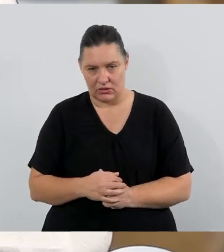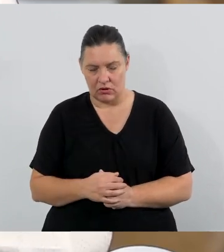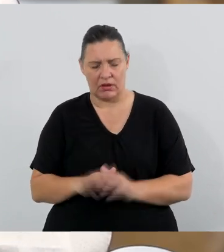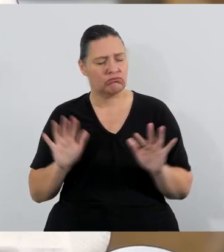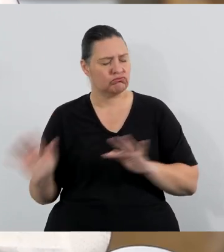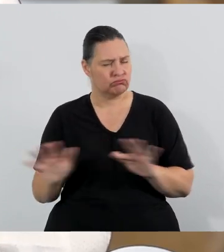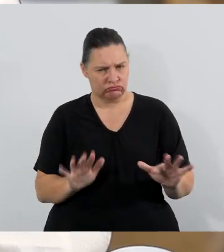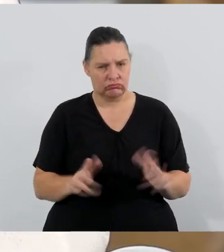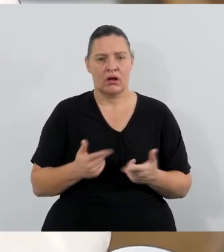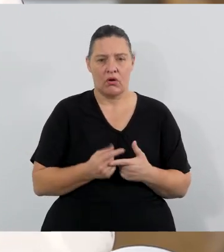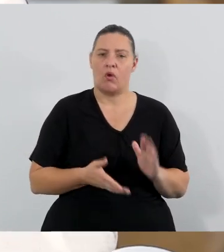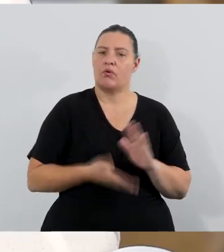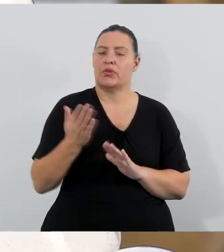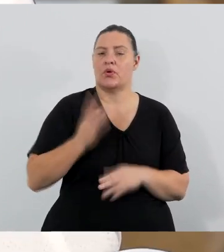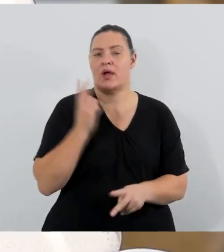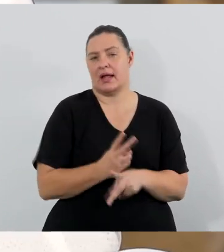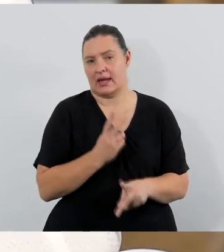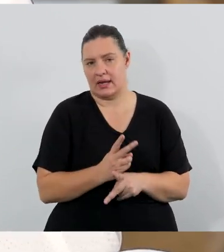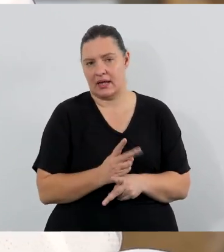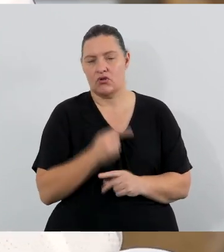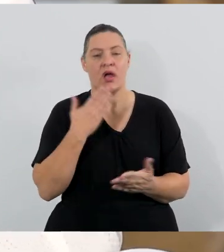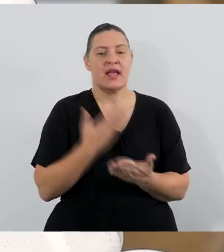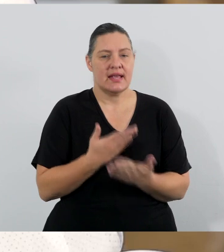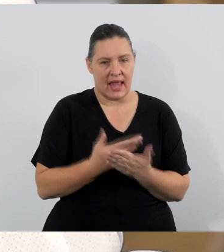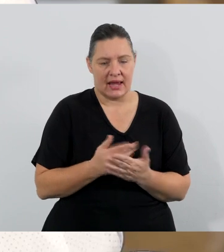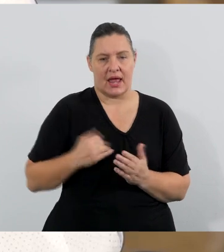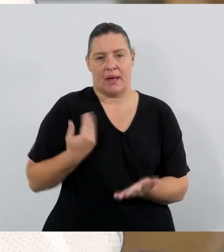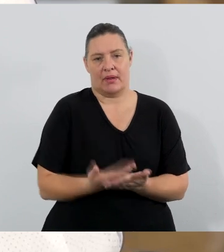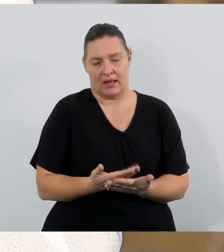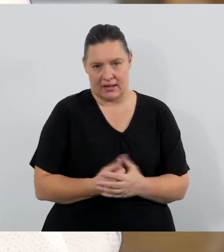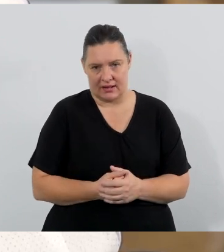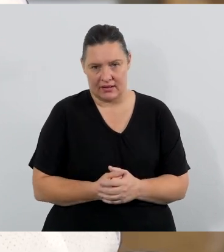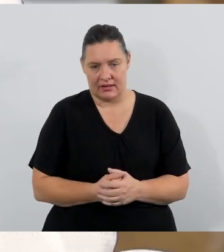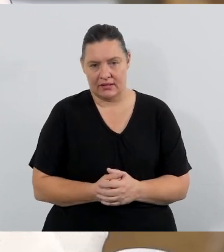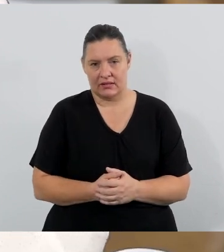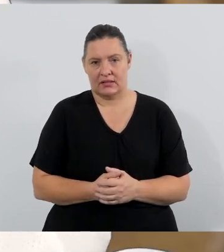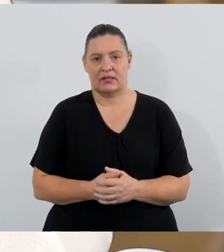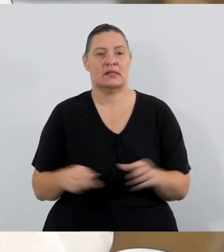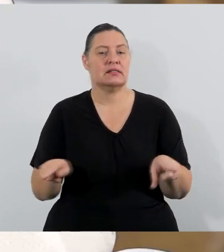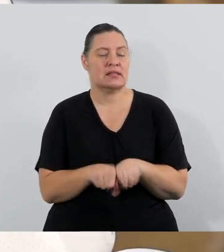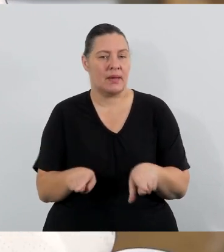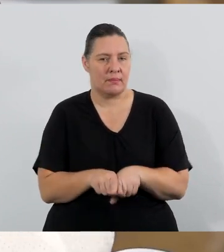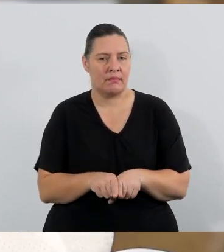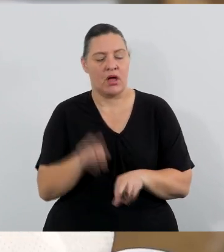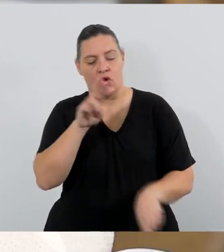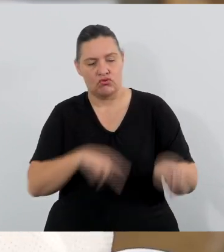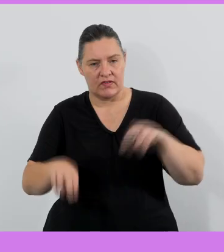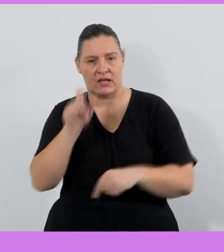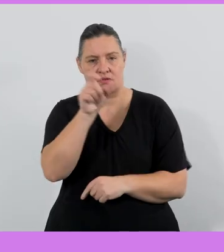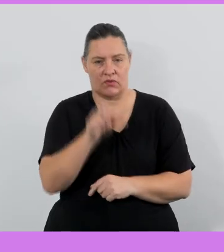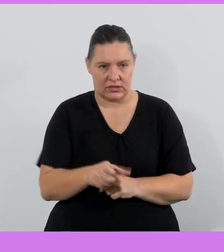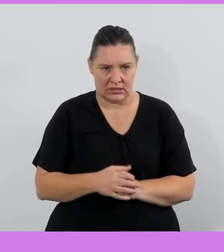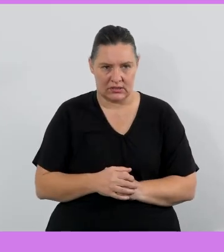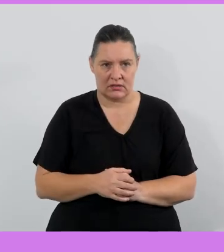make sure that you go through this again and you are able to apply it. Then also, revising words,